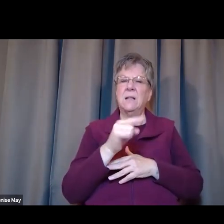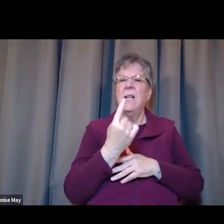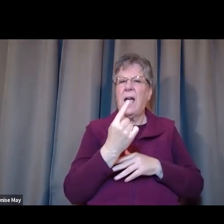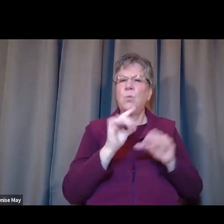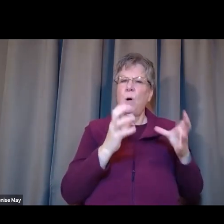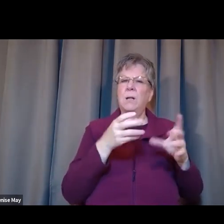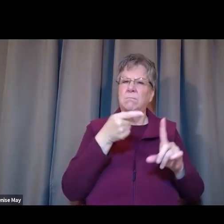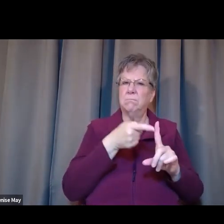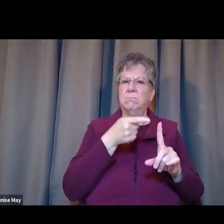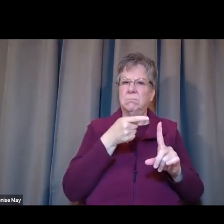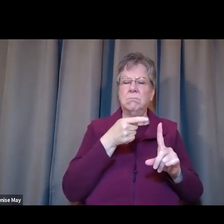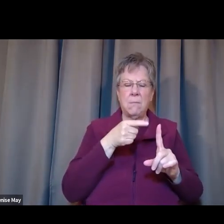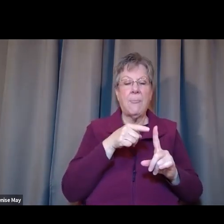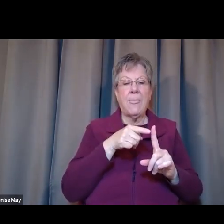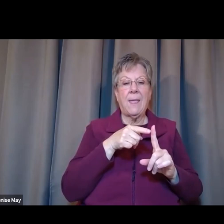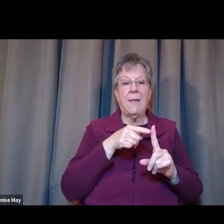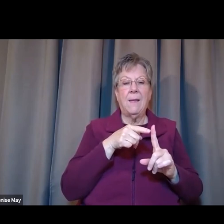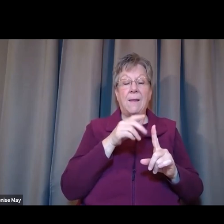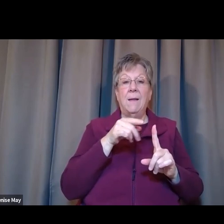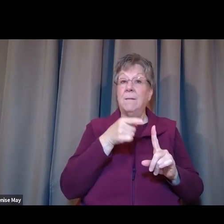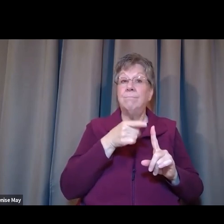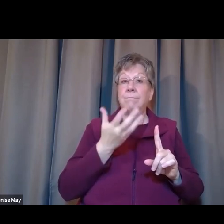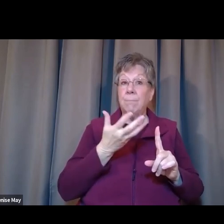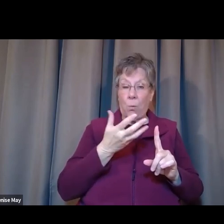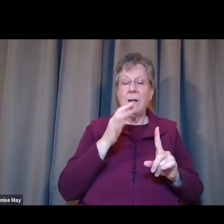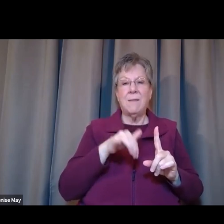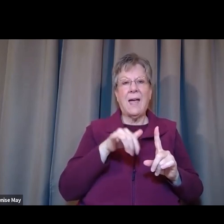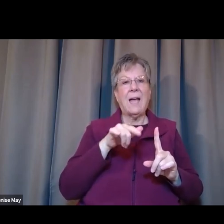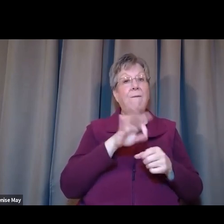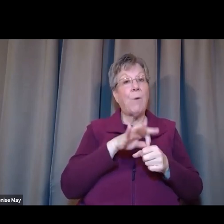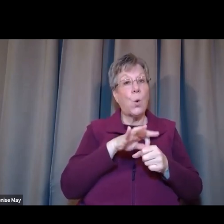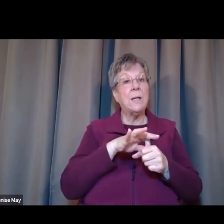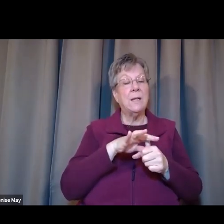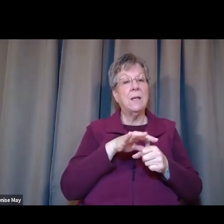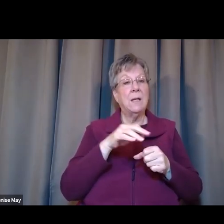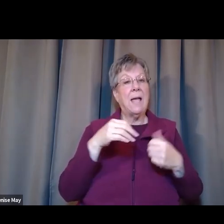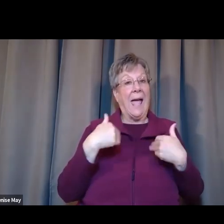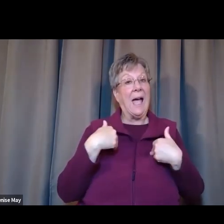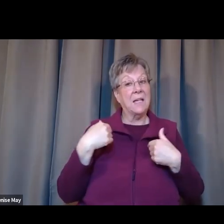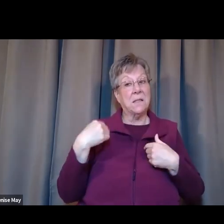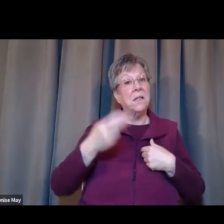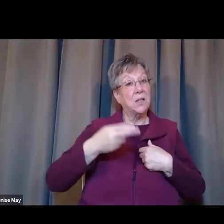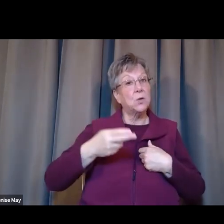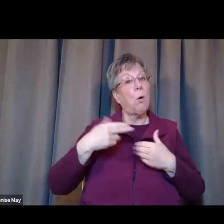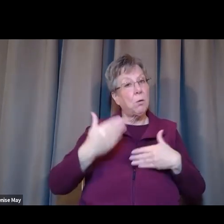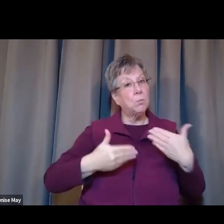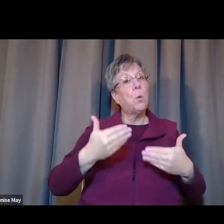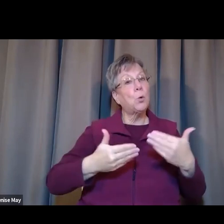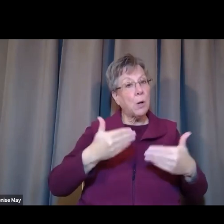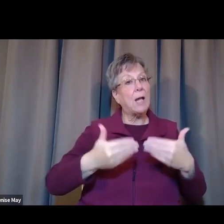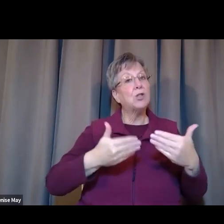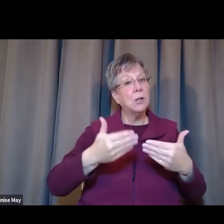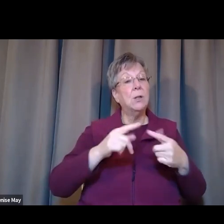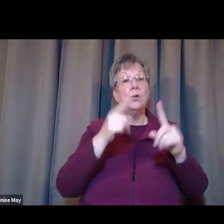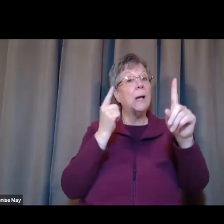keep this brief. And that framework is that voting has had a historical progression towards an ideal